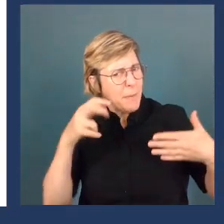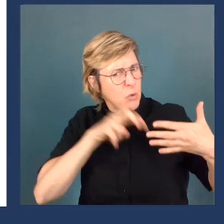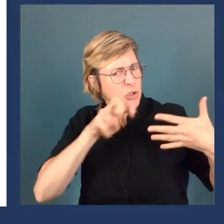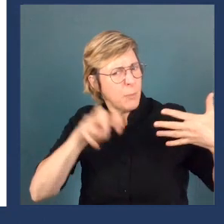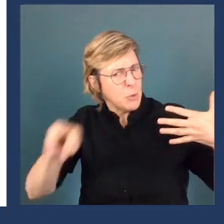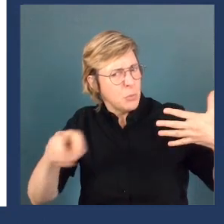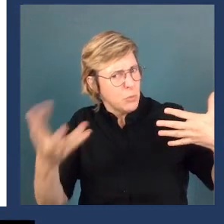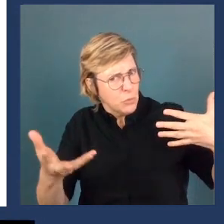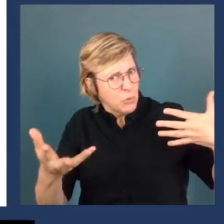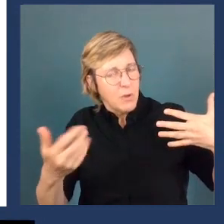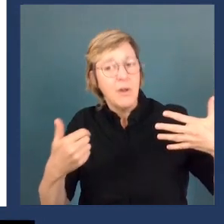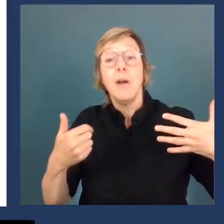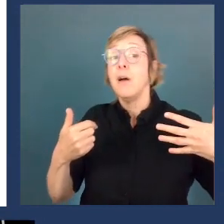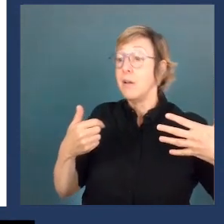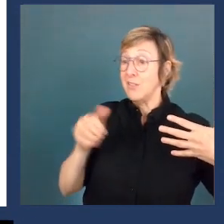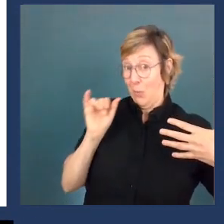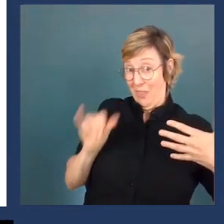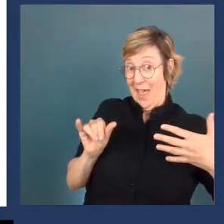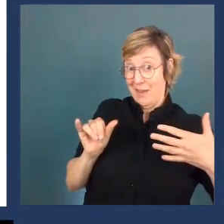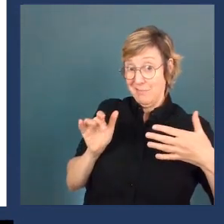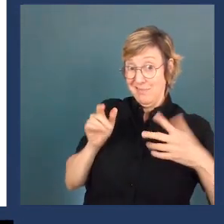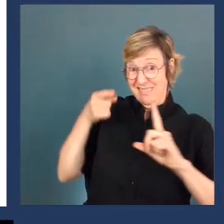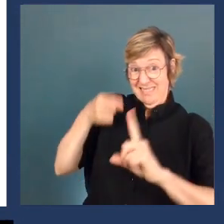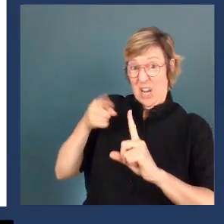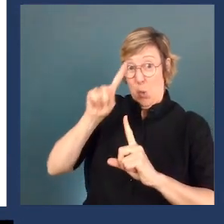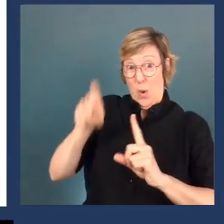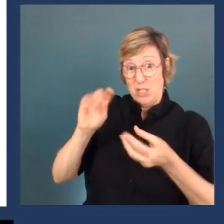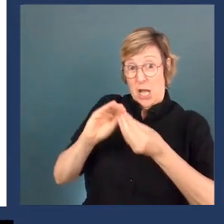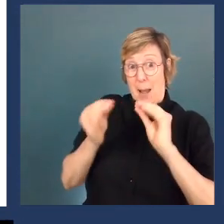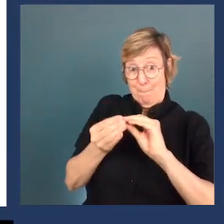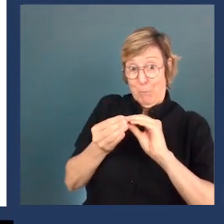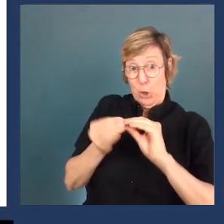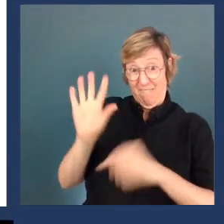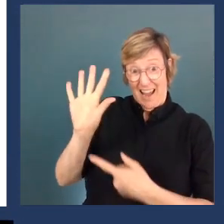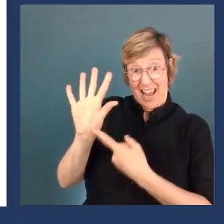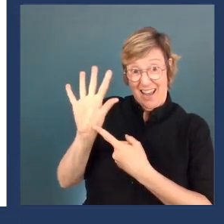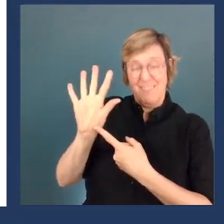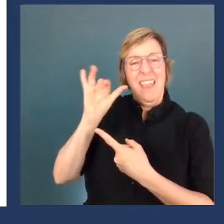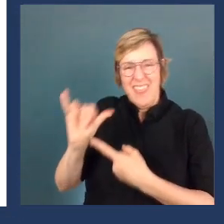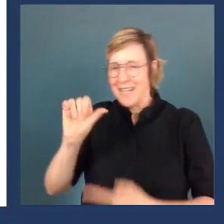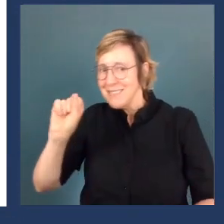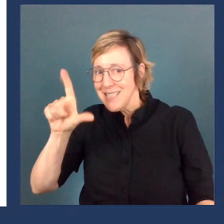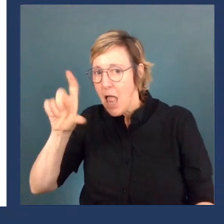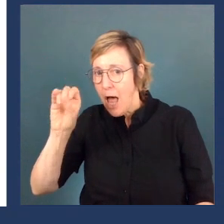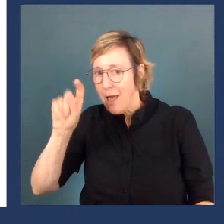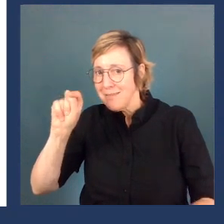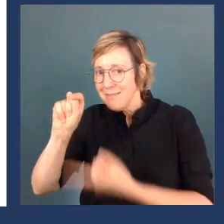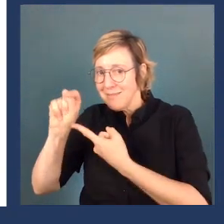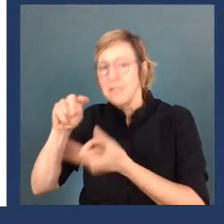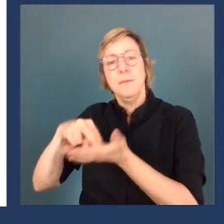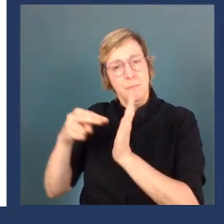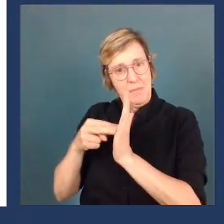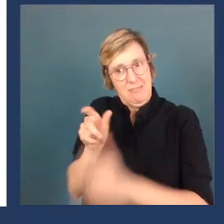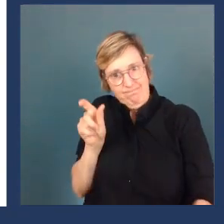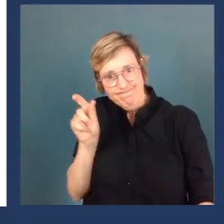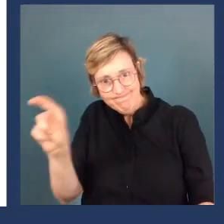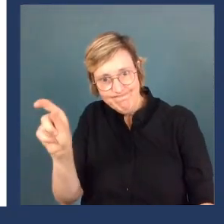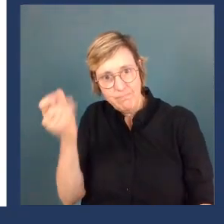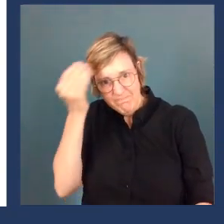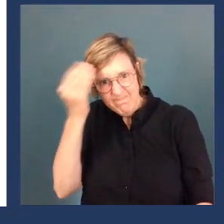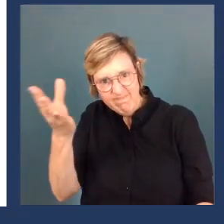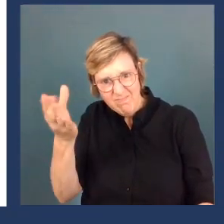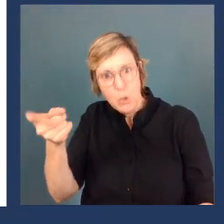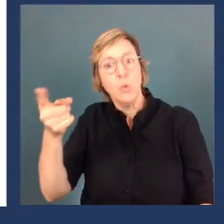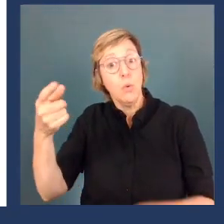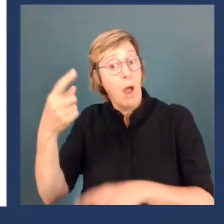read? And so that particular question number is the slot that helps the computer take an action. To help the computer understand and